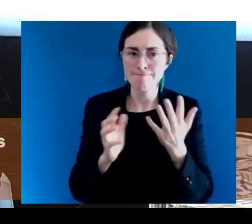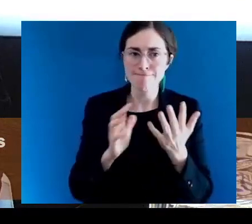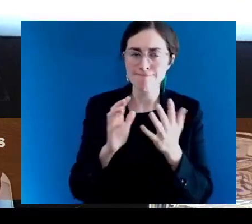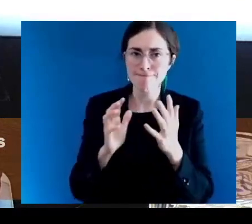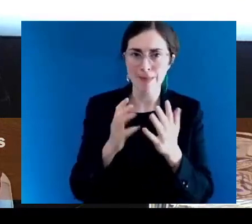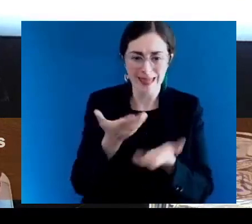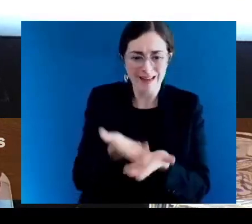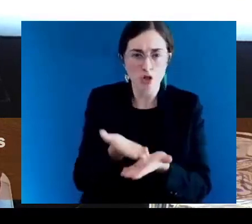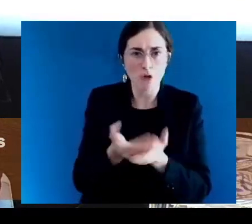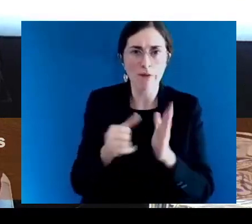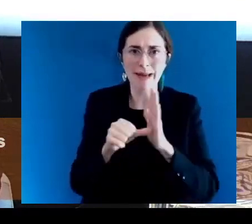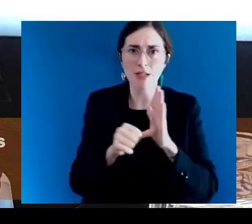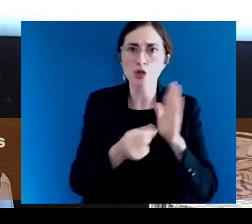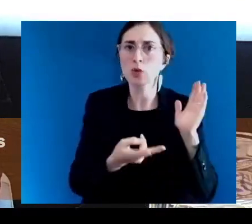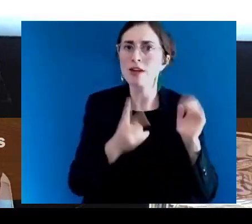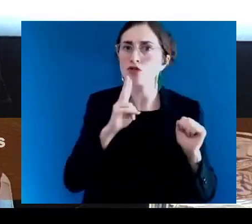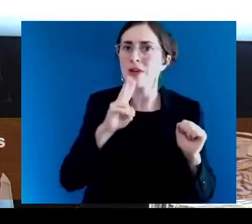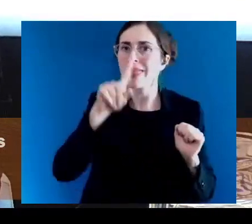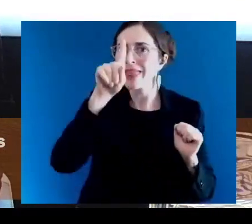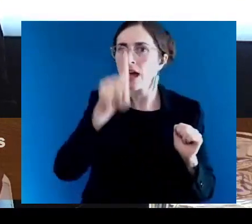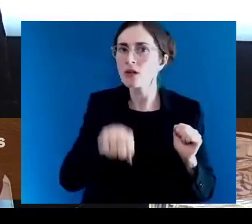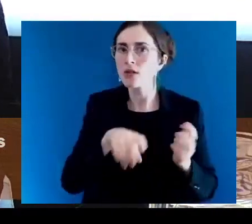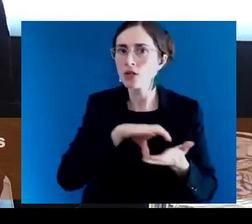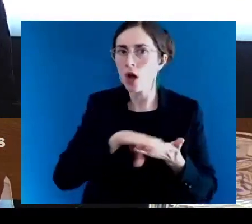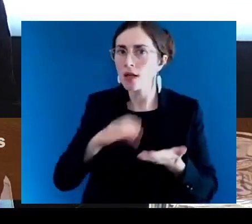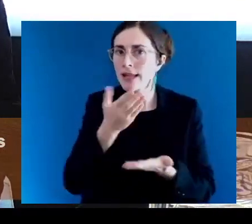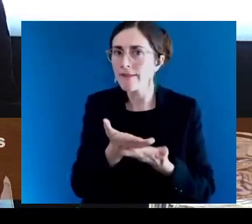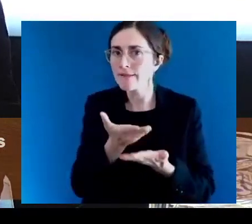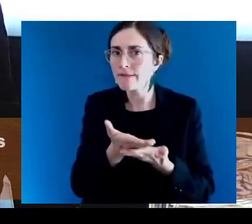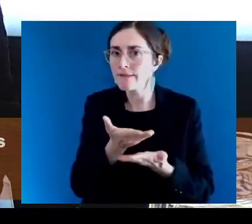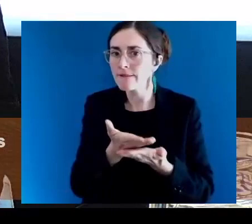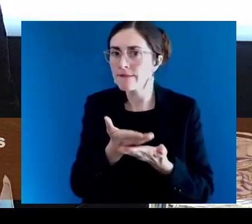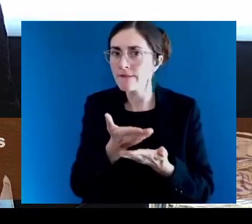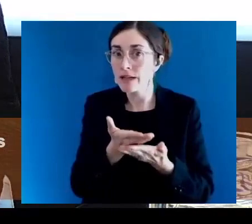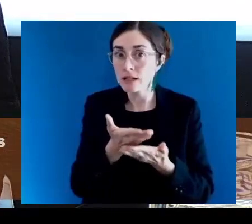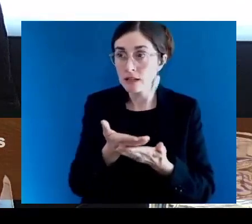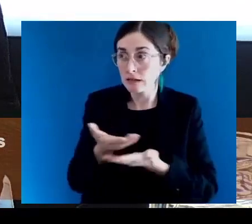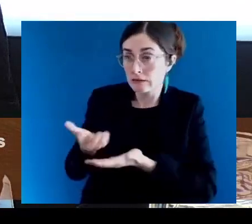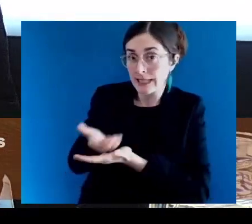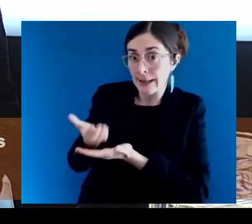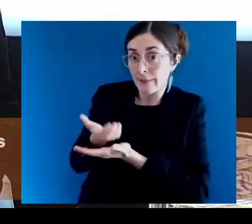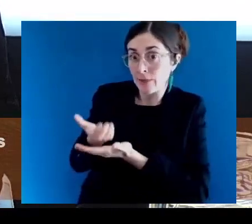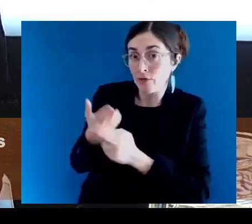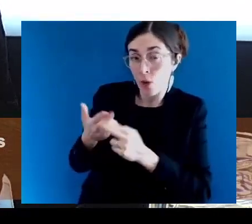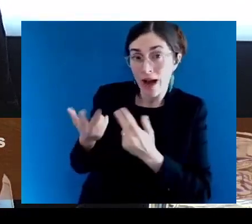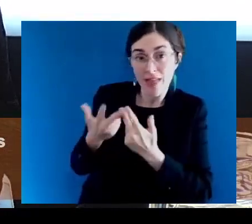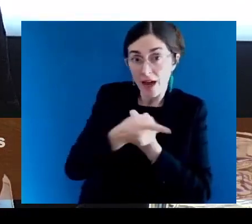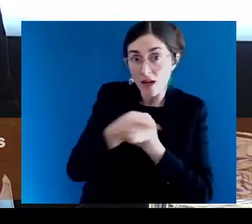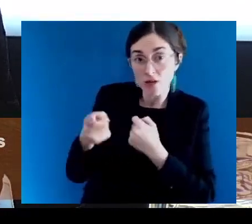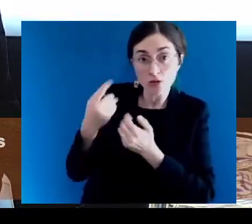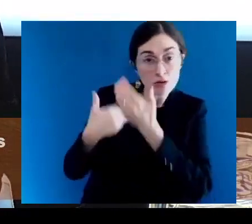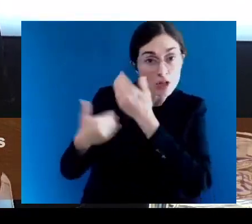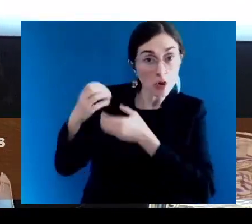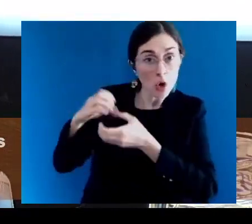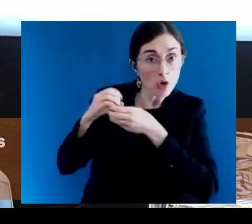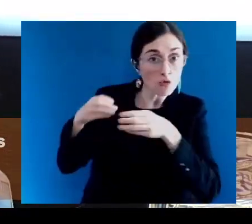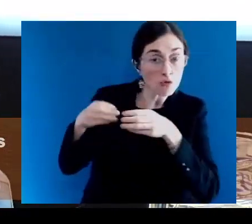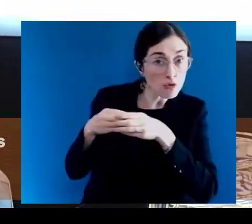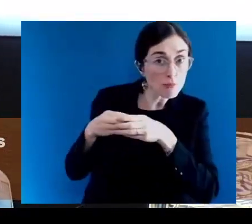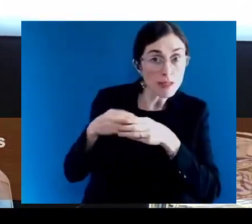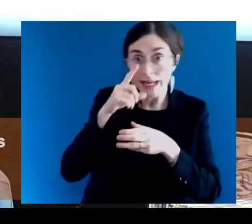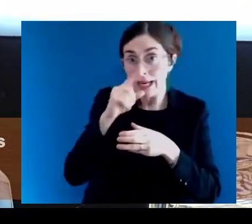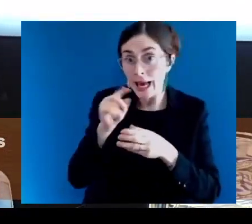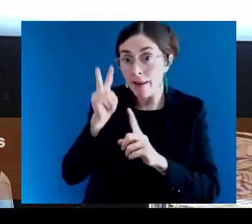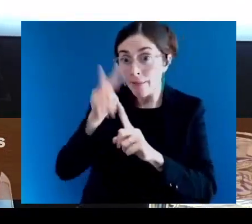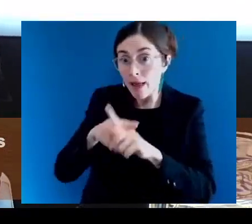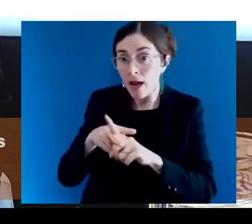that difference, if you like, is left in reserve for other traditional owners to be able to access, or whether it's explained